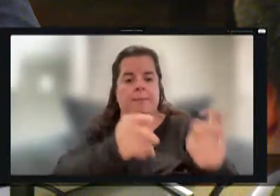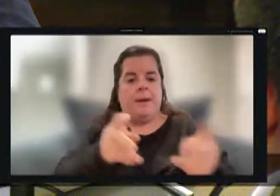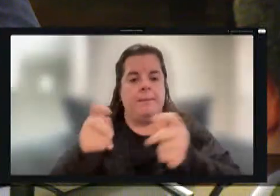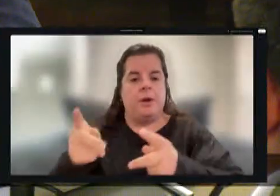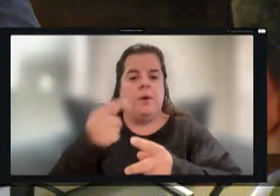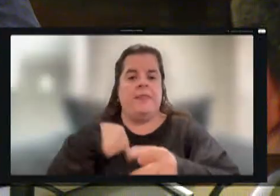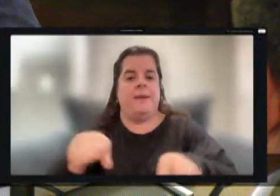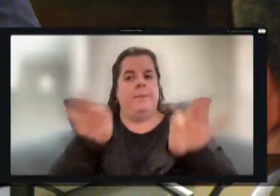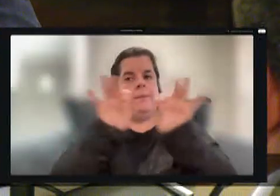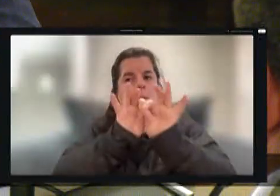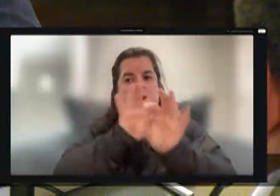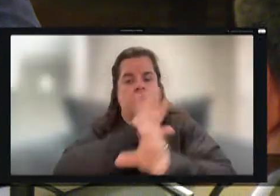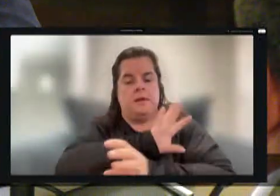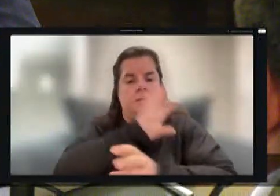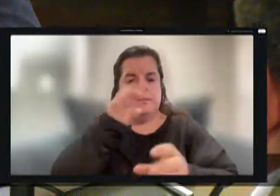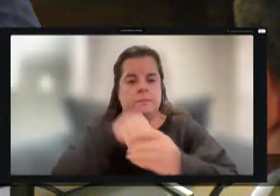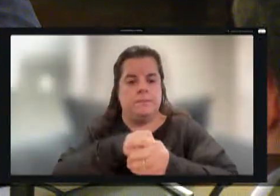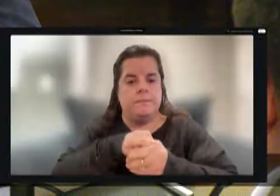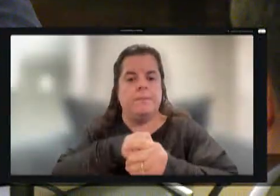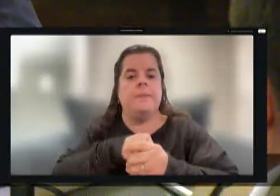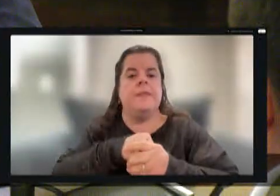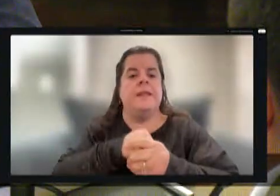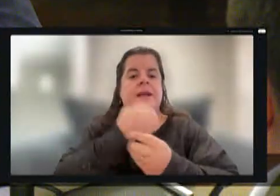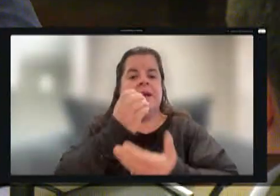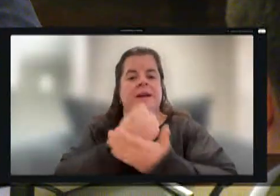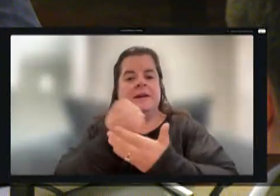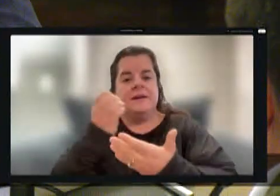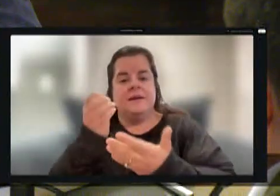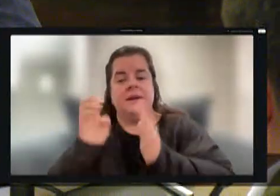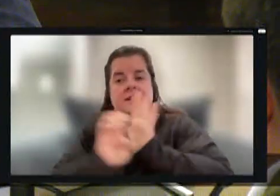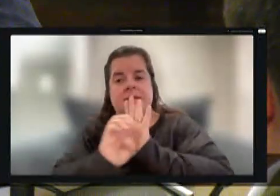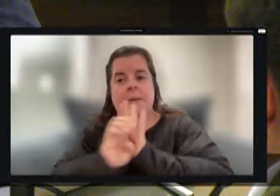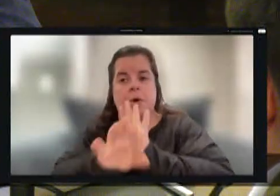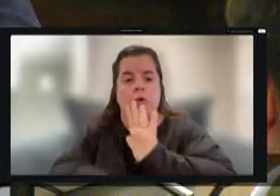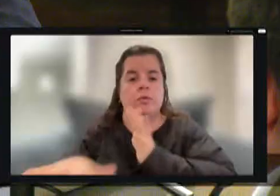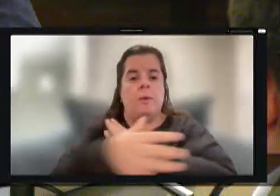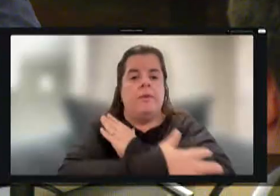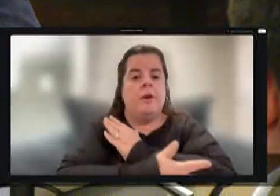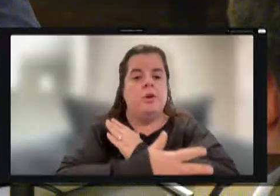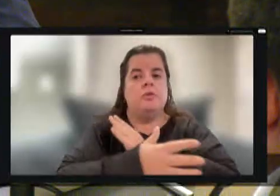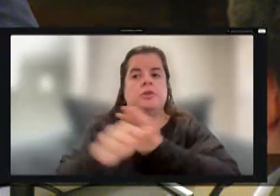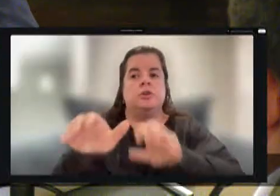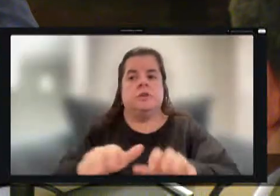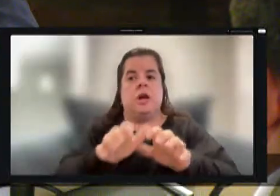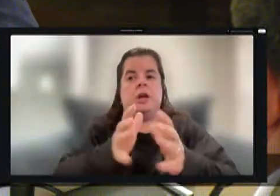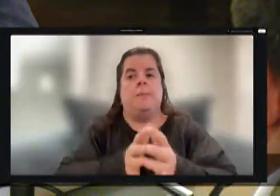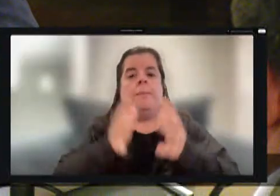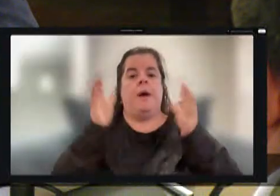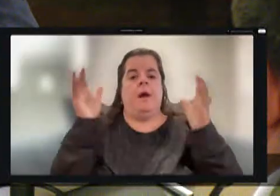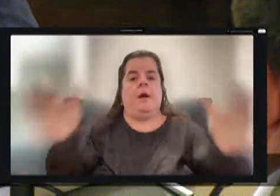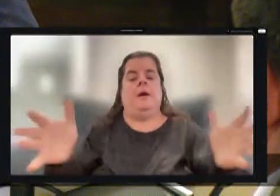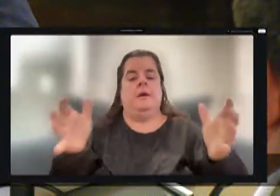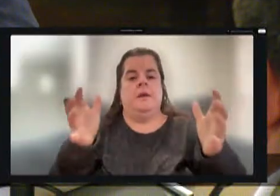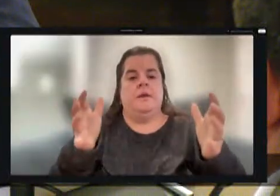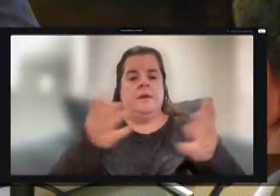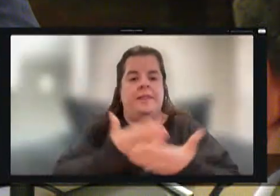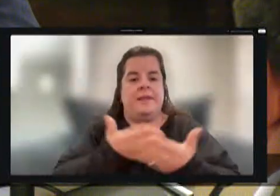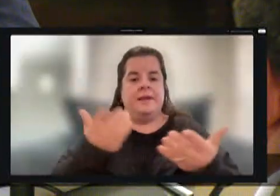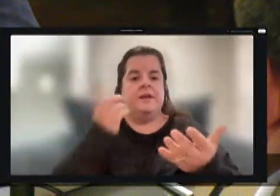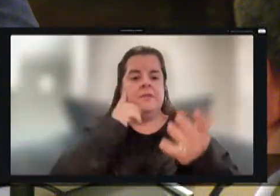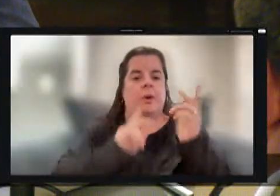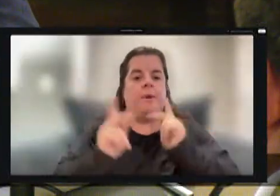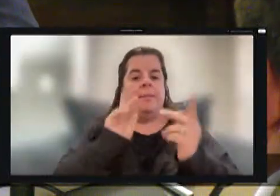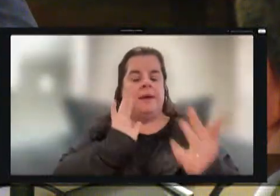tied. We look at examples across the country where people have done tremendous things with public contracting